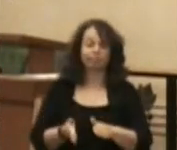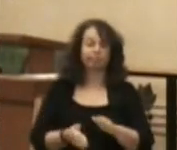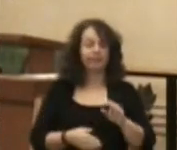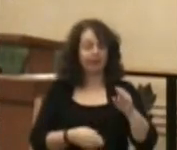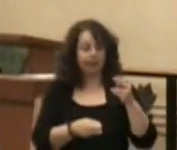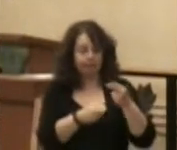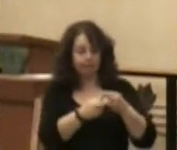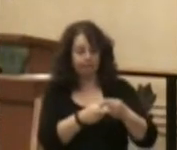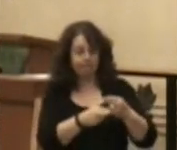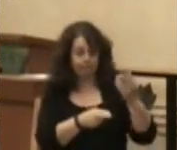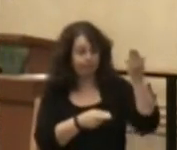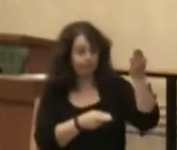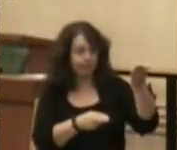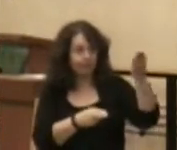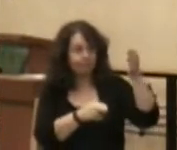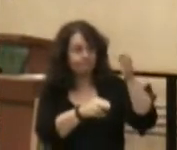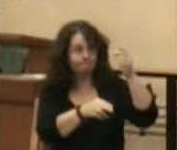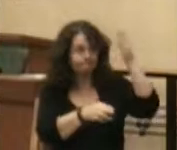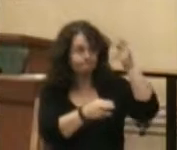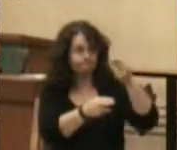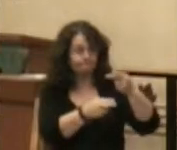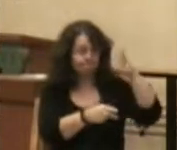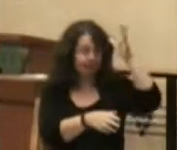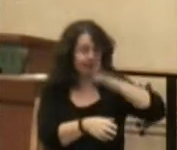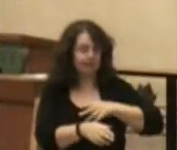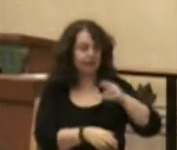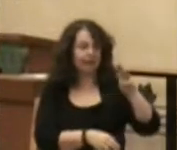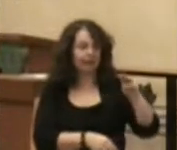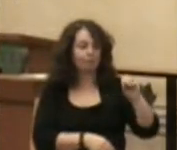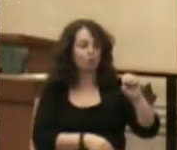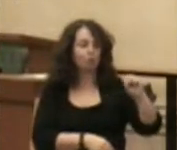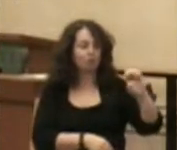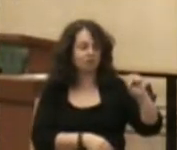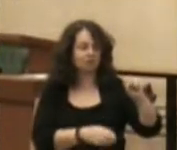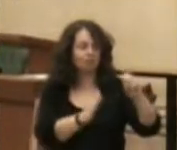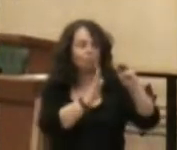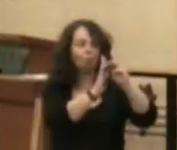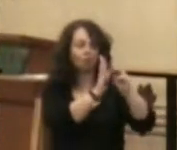A very long chat.